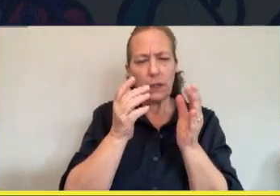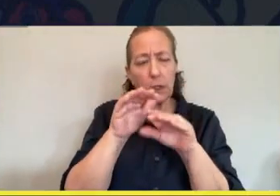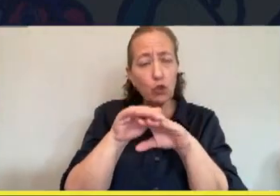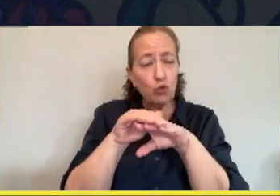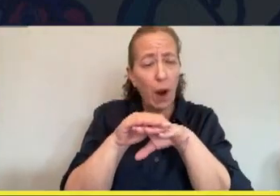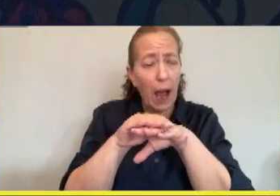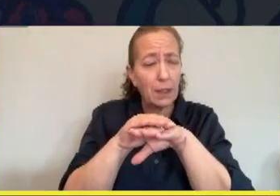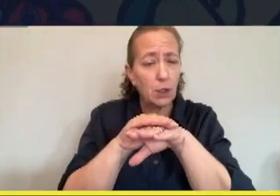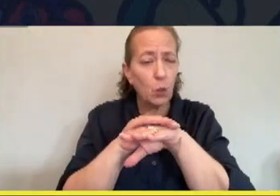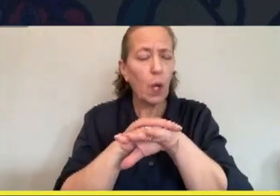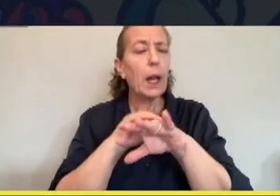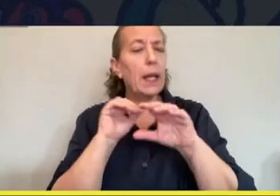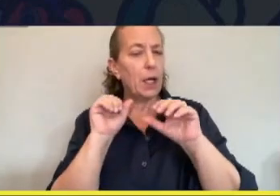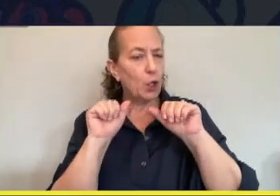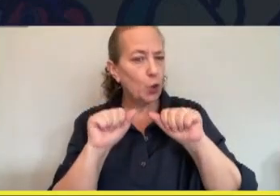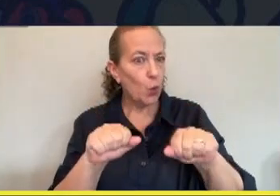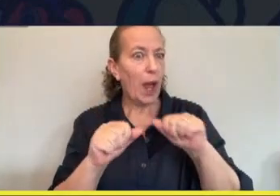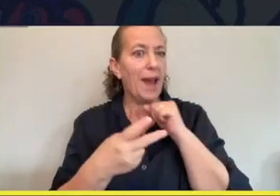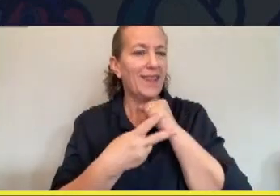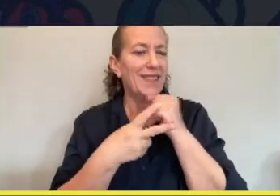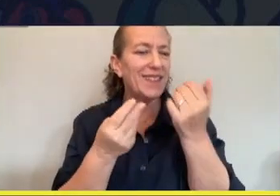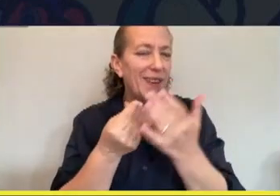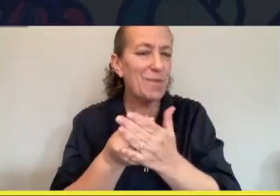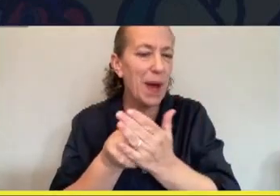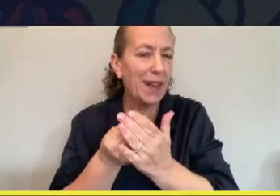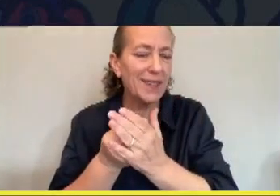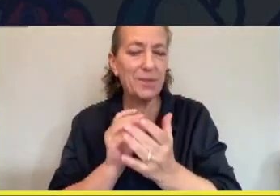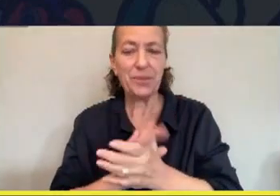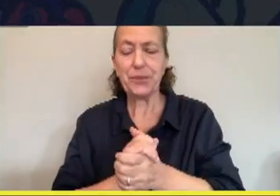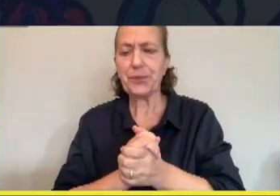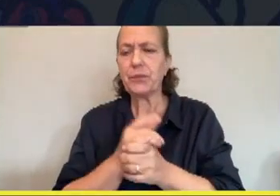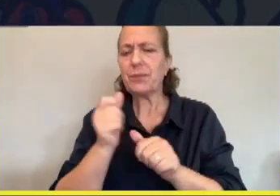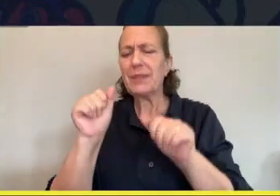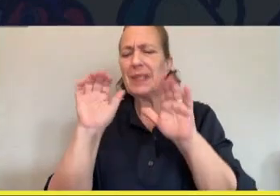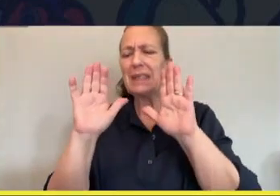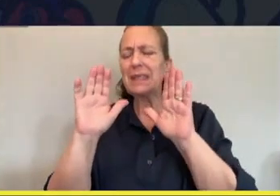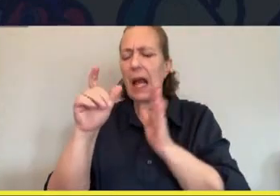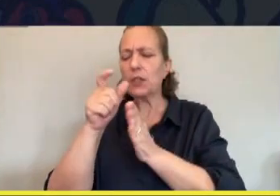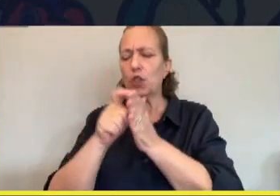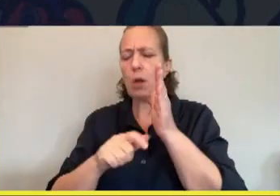in a manner that saves money. There's an excellent article by Stephen Kay on this topic.